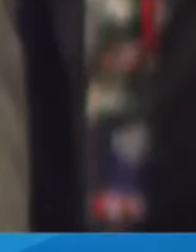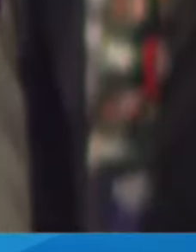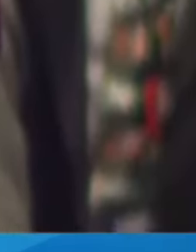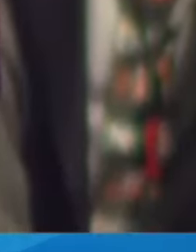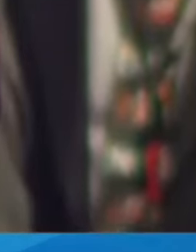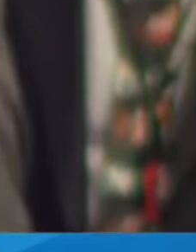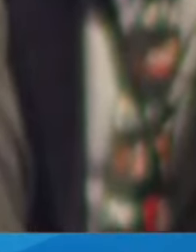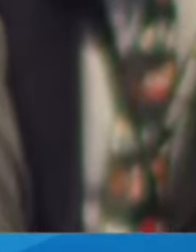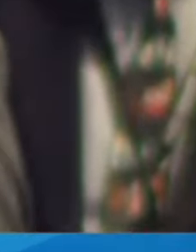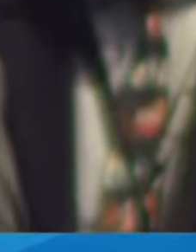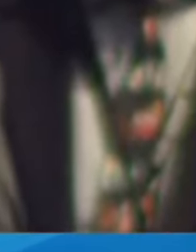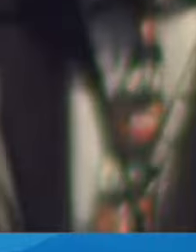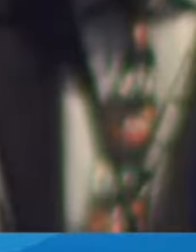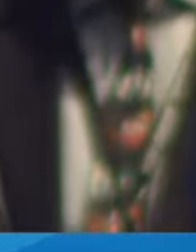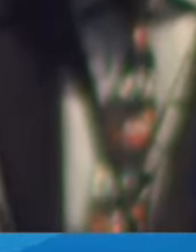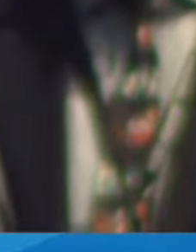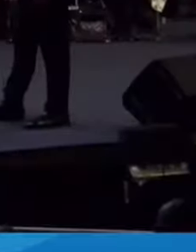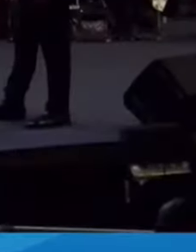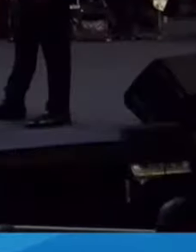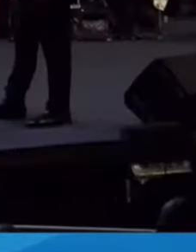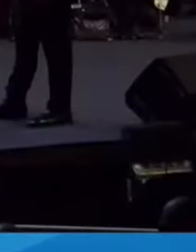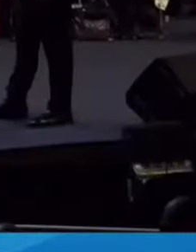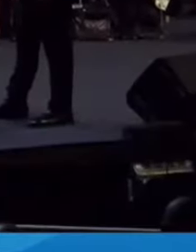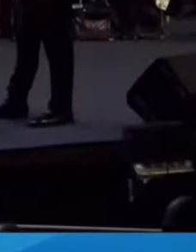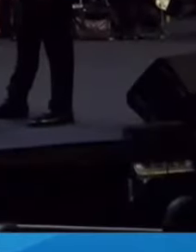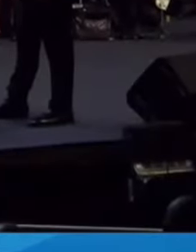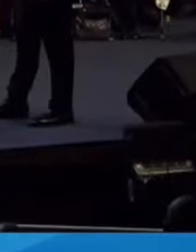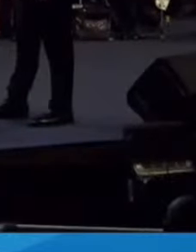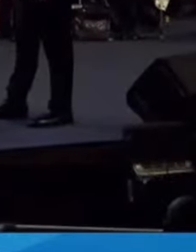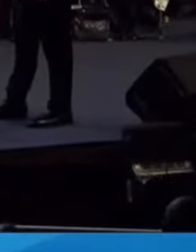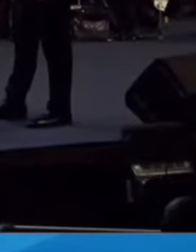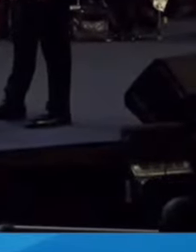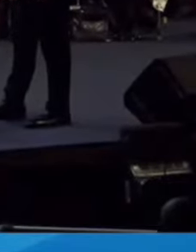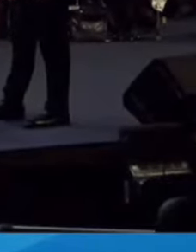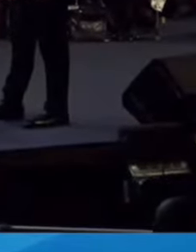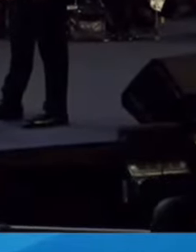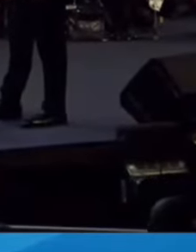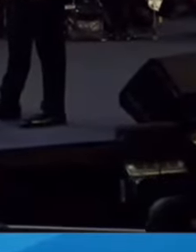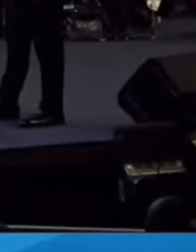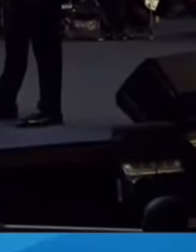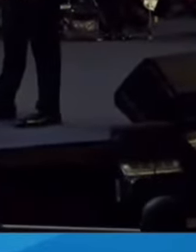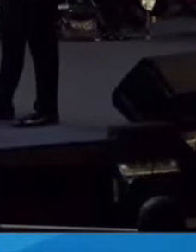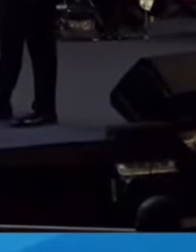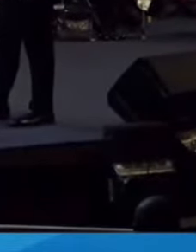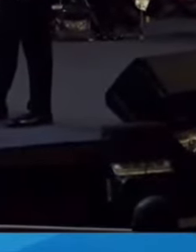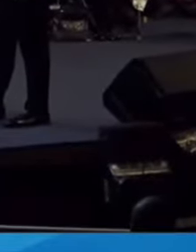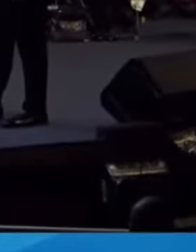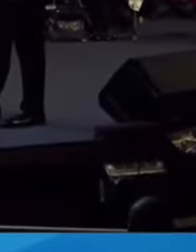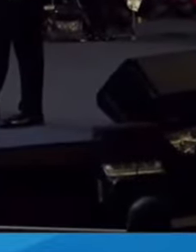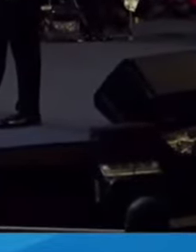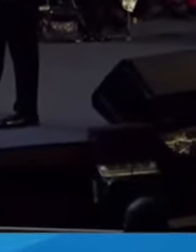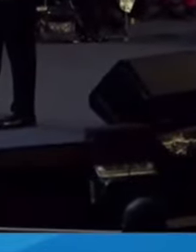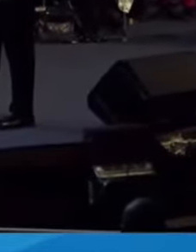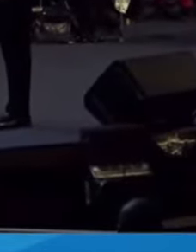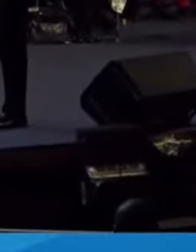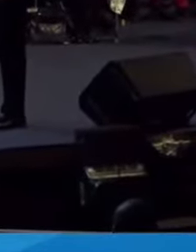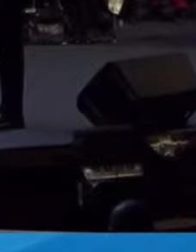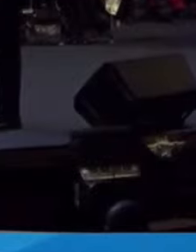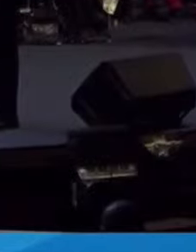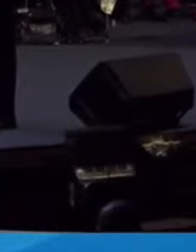Hospital have been admitted twice twice in the hospital the last you were discharged on Friday the the